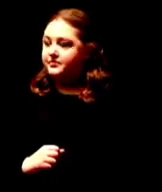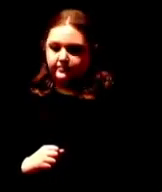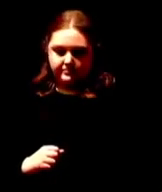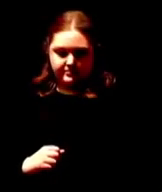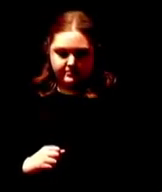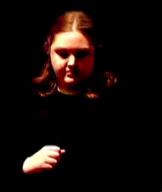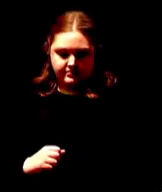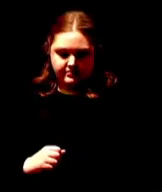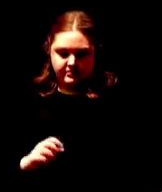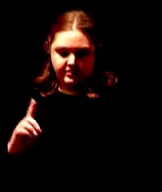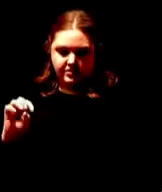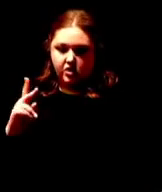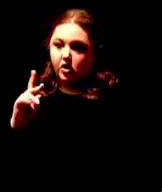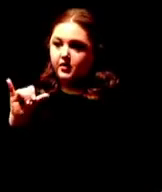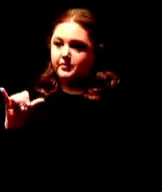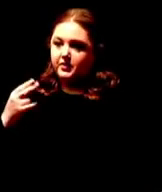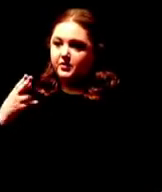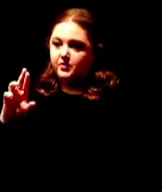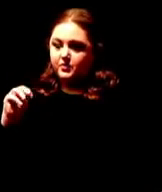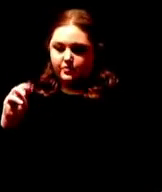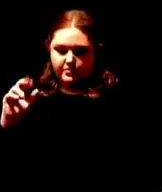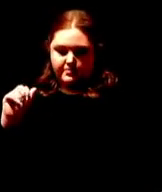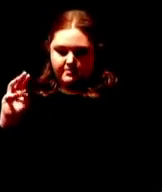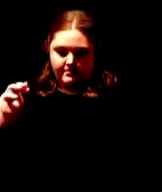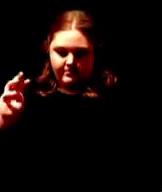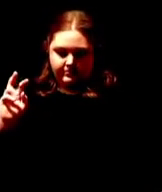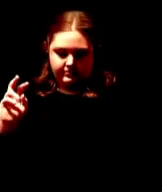Darby Human.